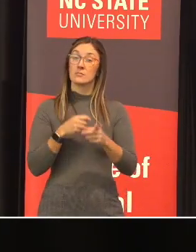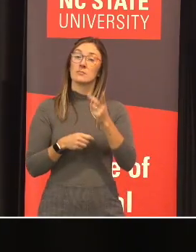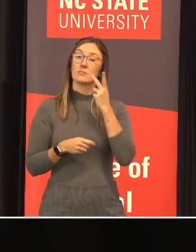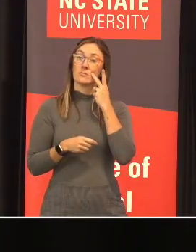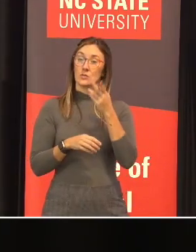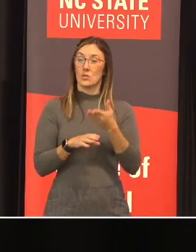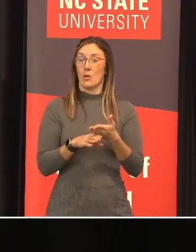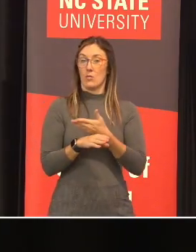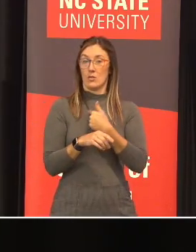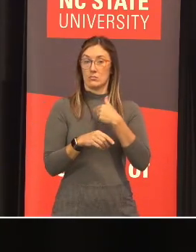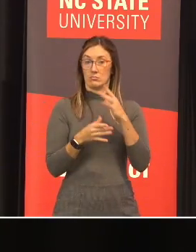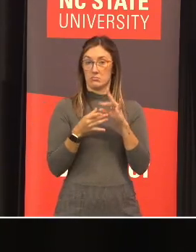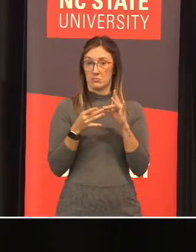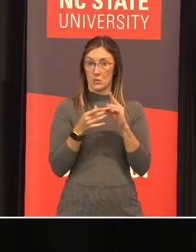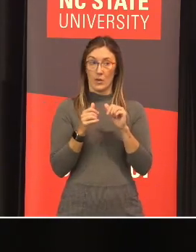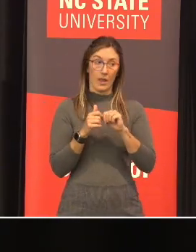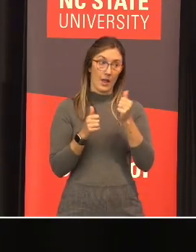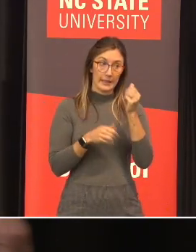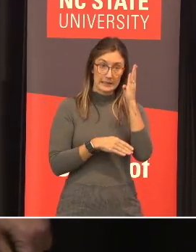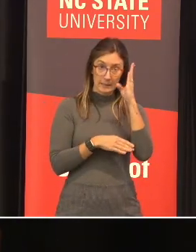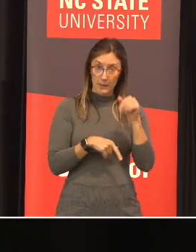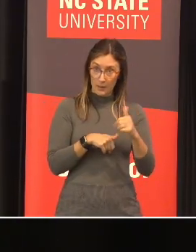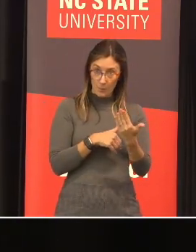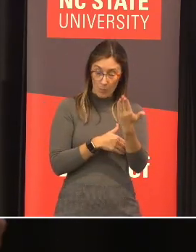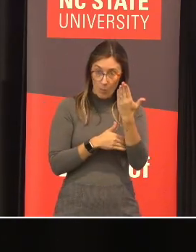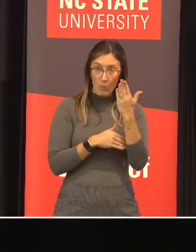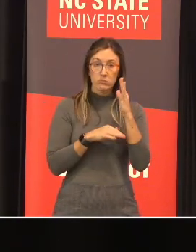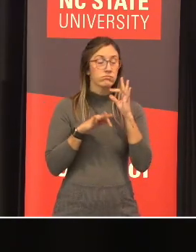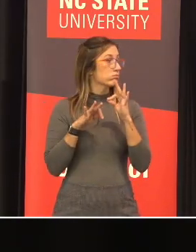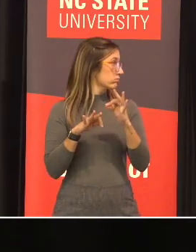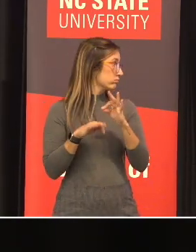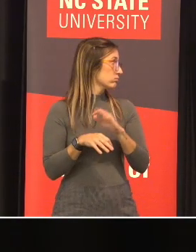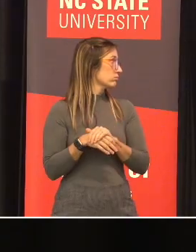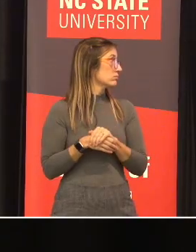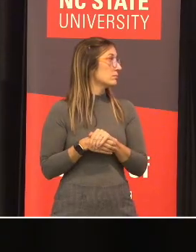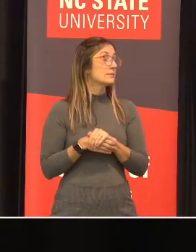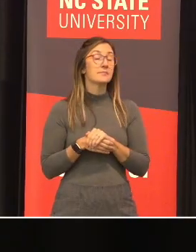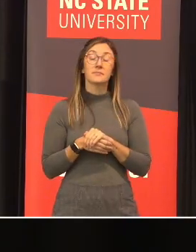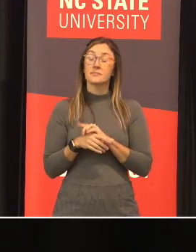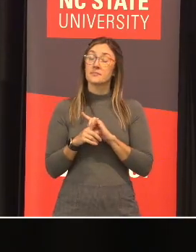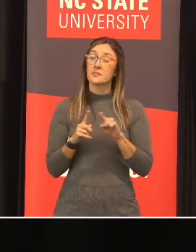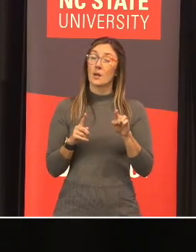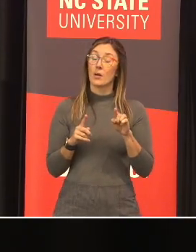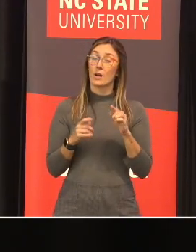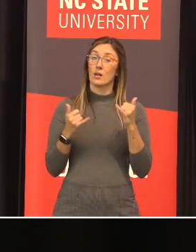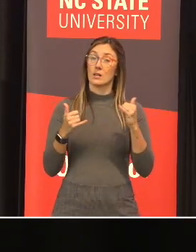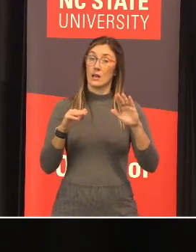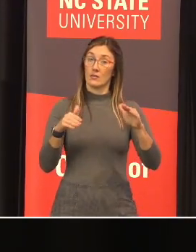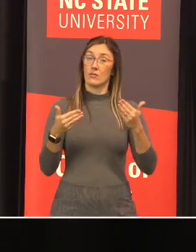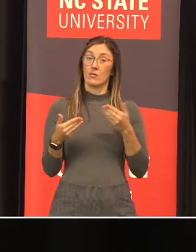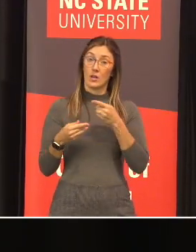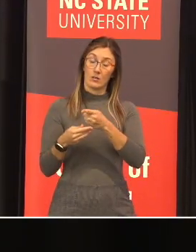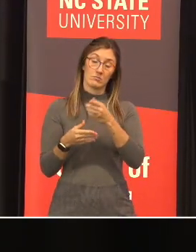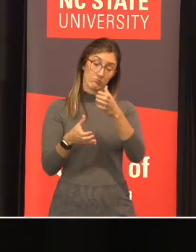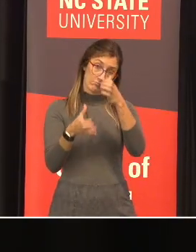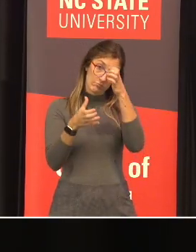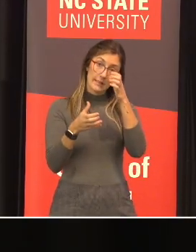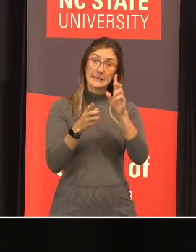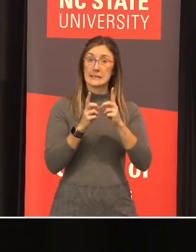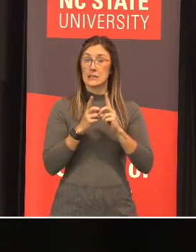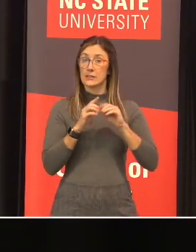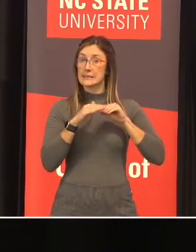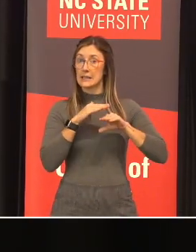her here. And has expertise that covers a breadth of topics, including digital accessibility, digital